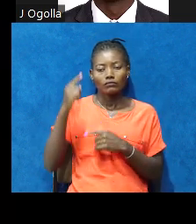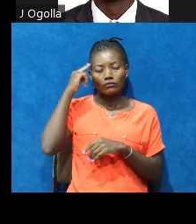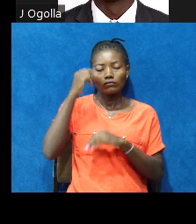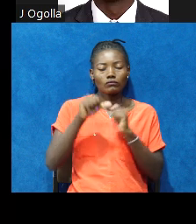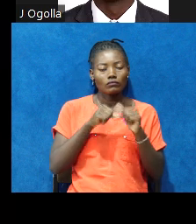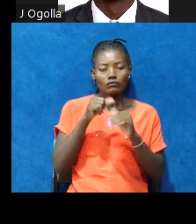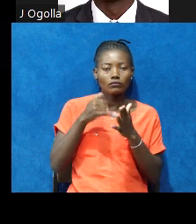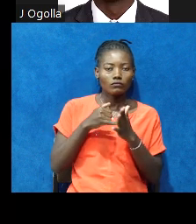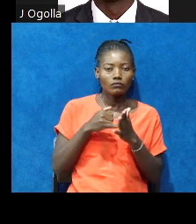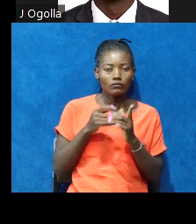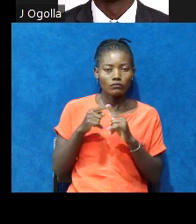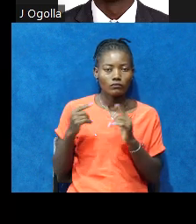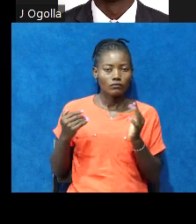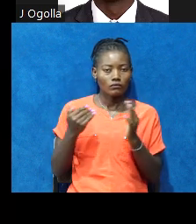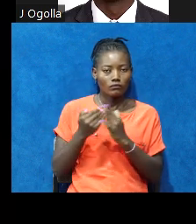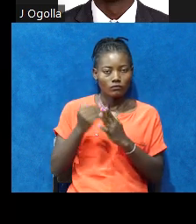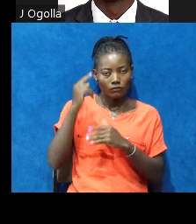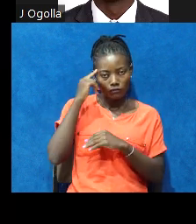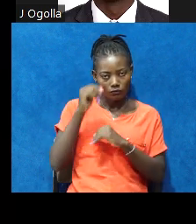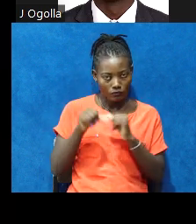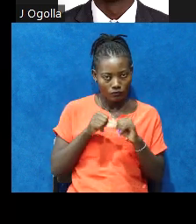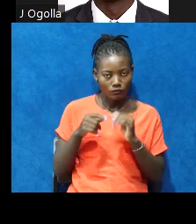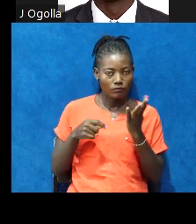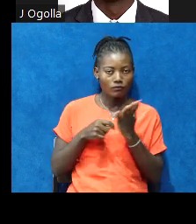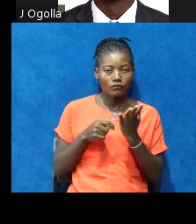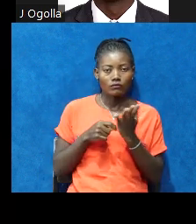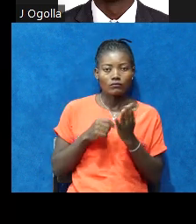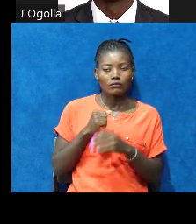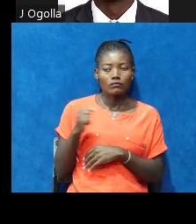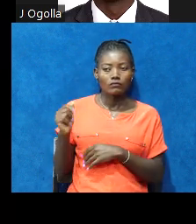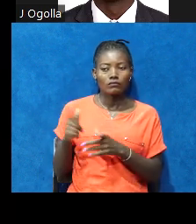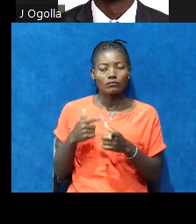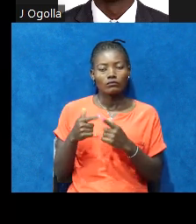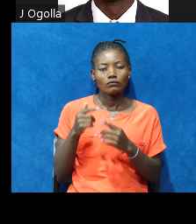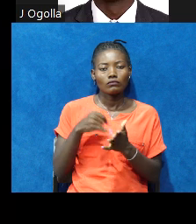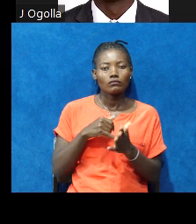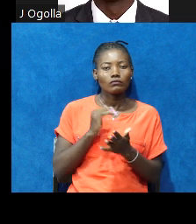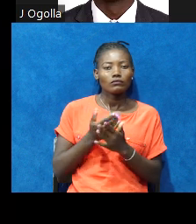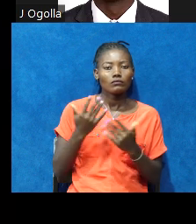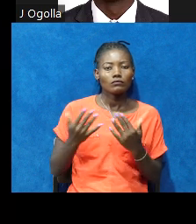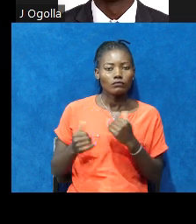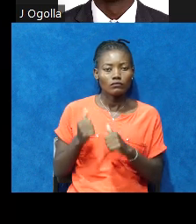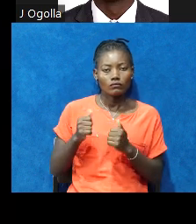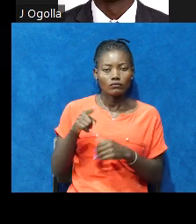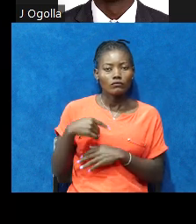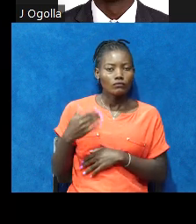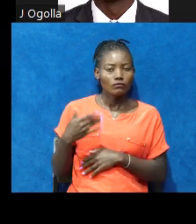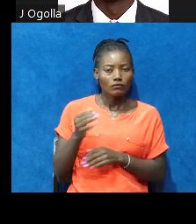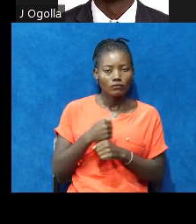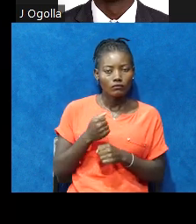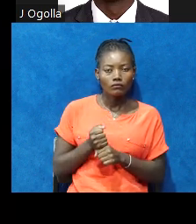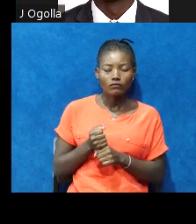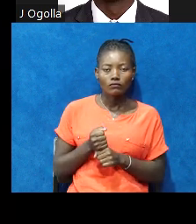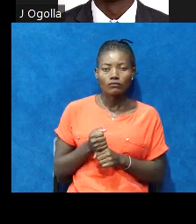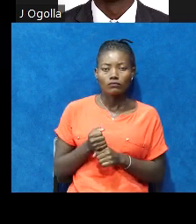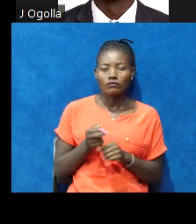you think about it to the extent of you've thought about it to the technical side, and it's something you're used to doing,